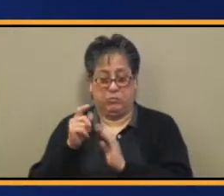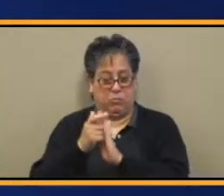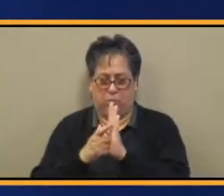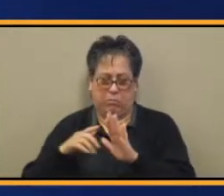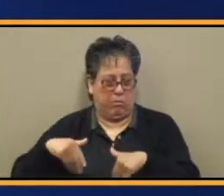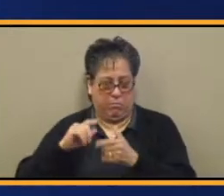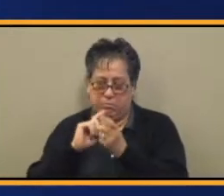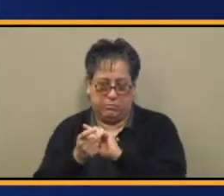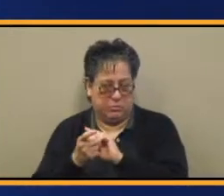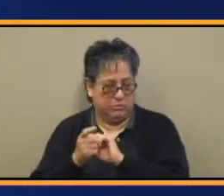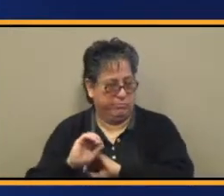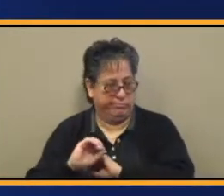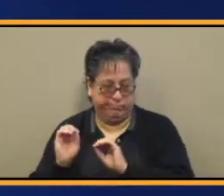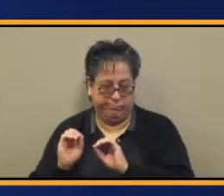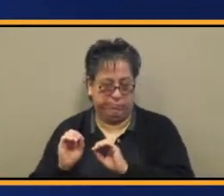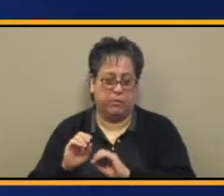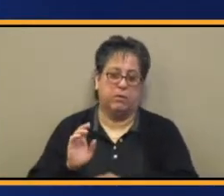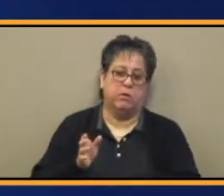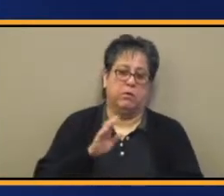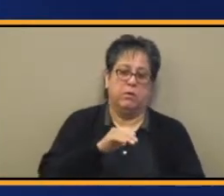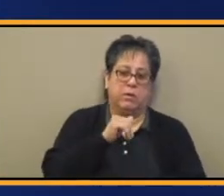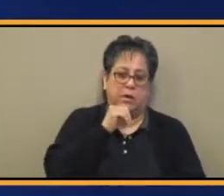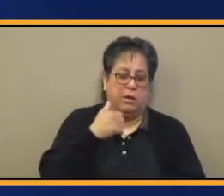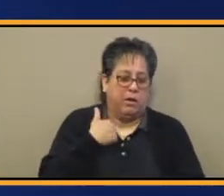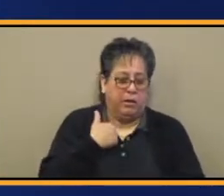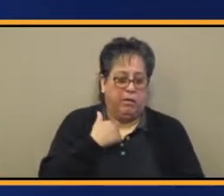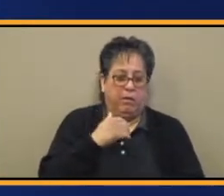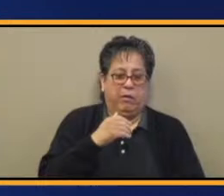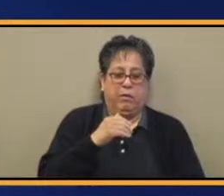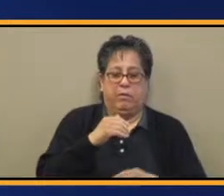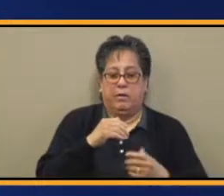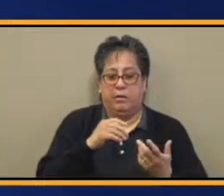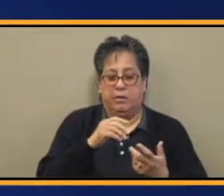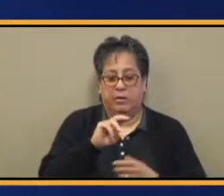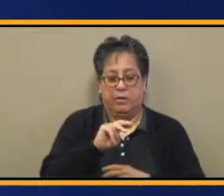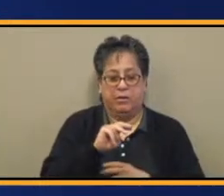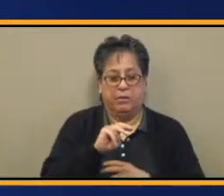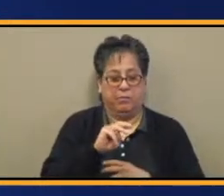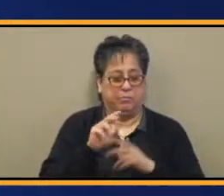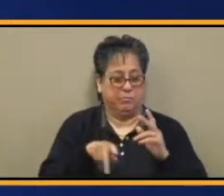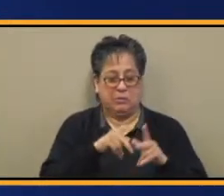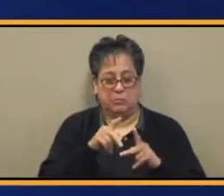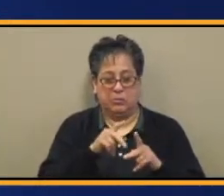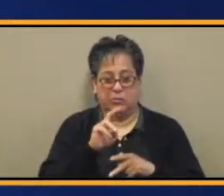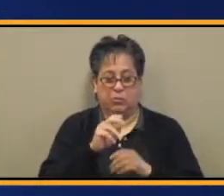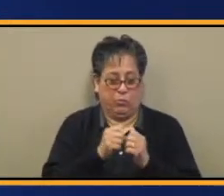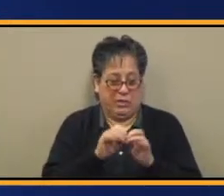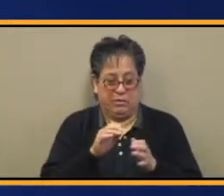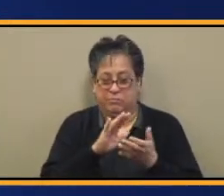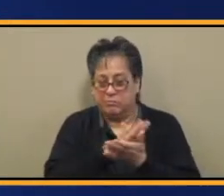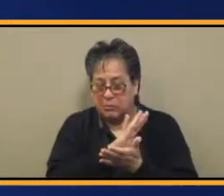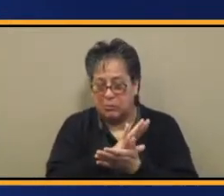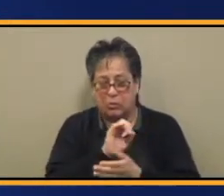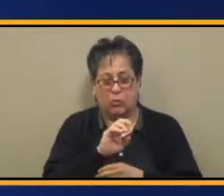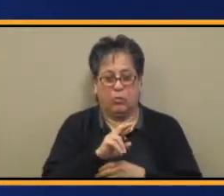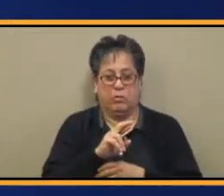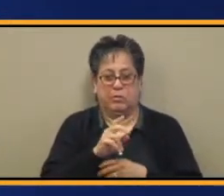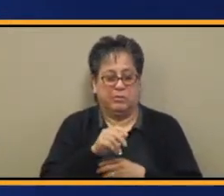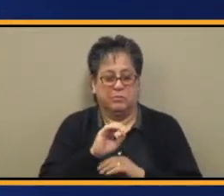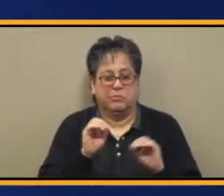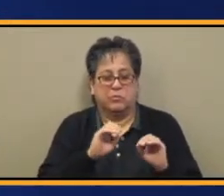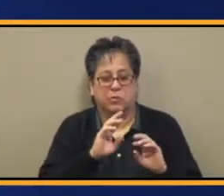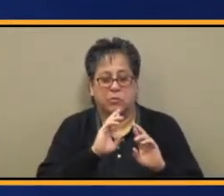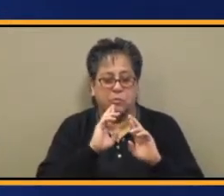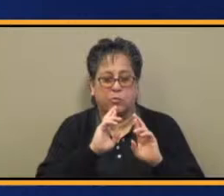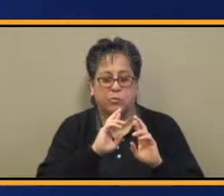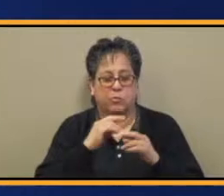No, you're not going to have migrants or undocumented folks or those other folks. You're not going to be responsible